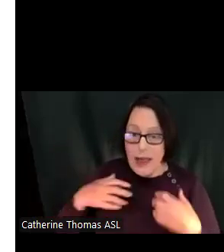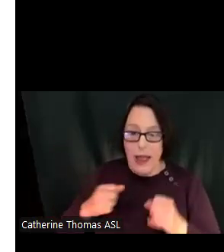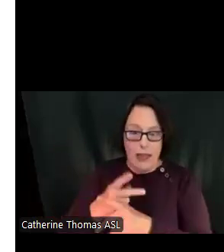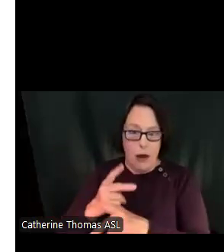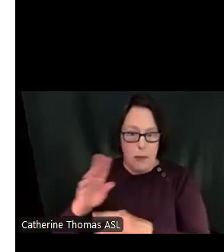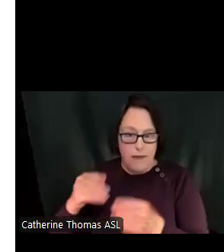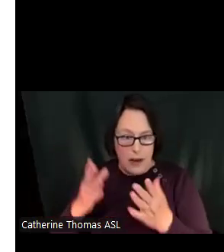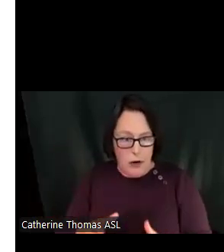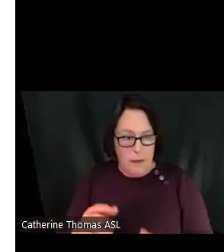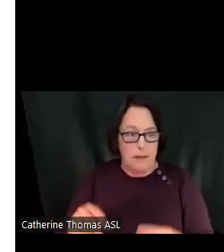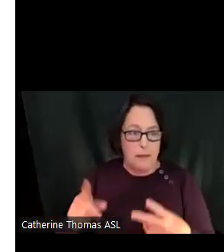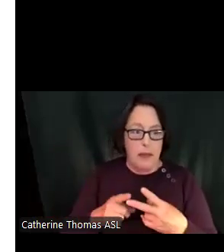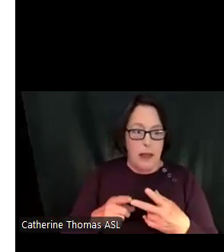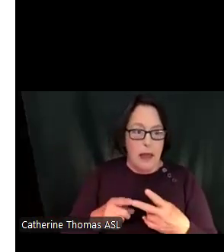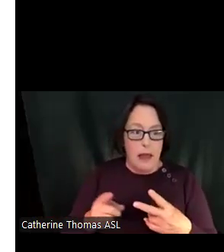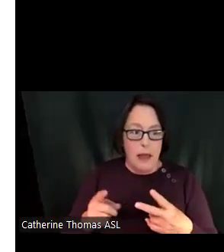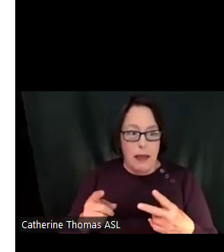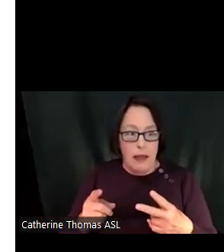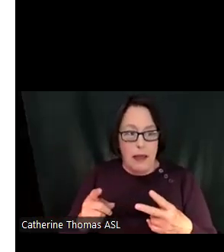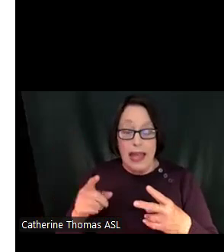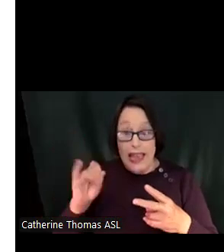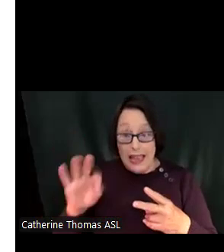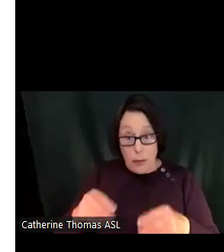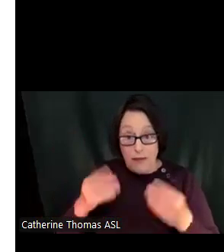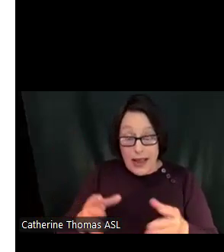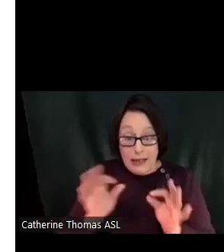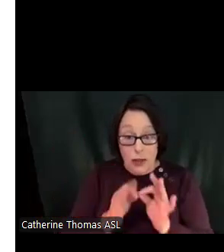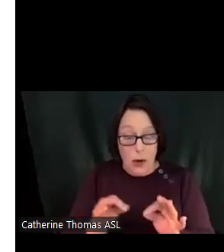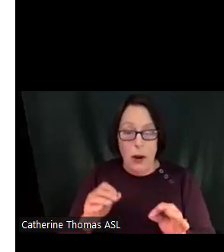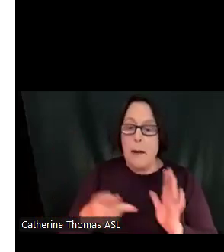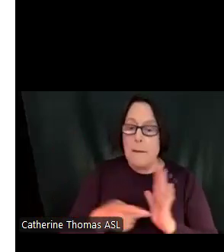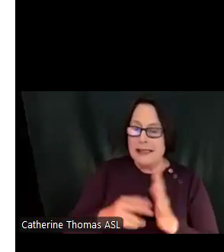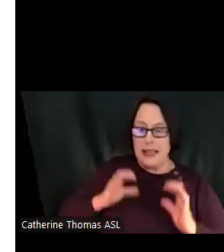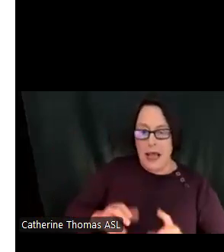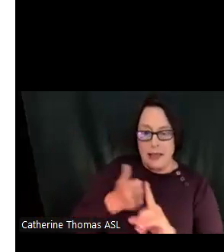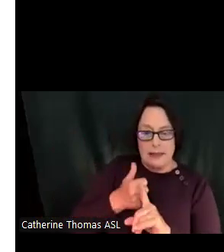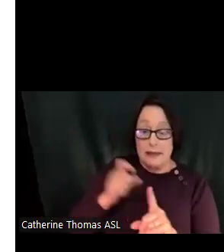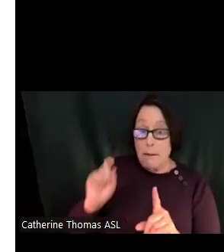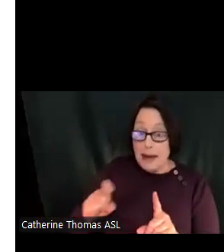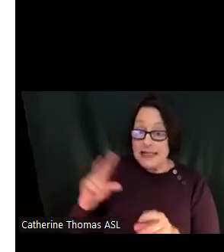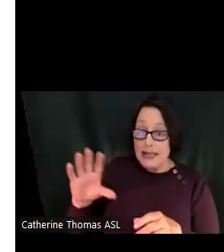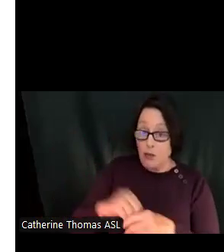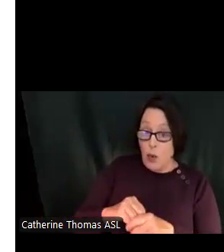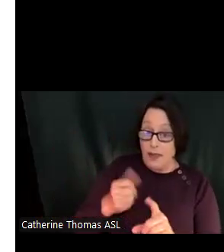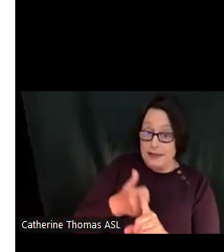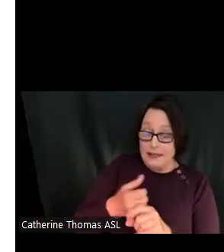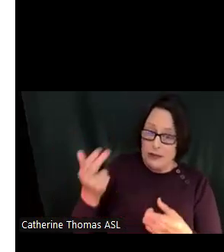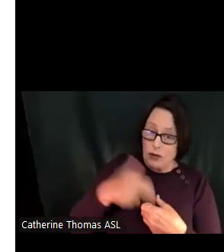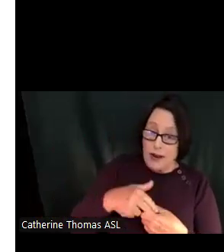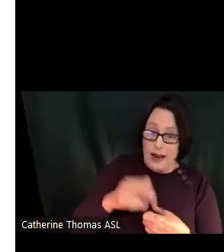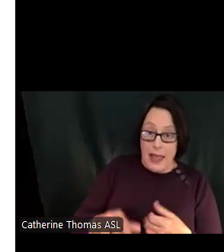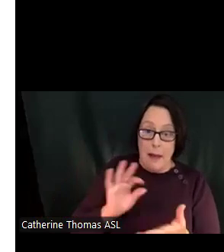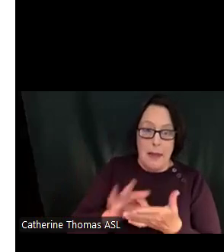an interpreter for any given client depends on the client being enrolled in allowable Medicaid programs. We